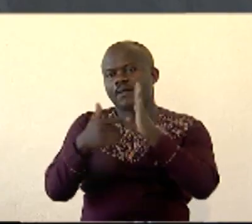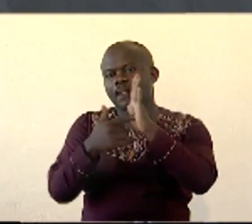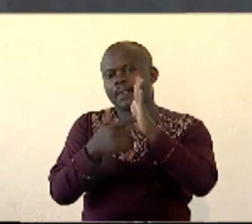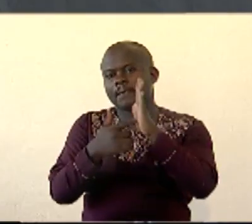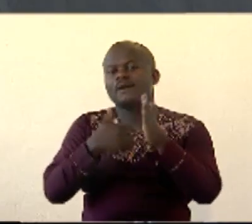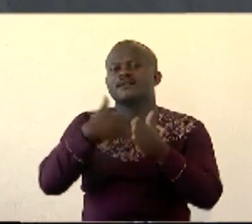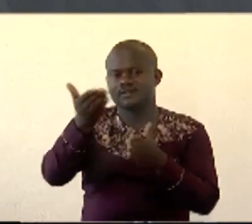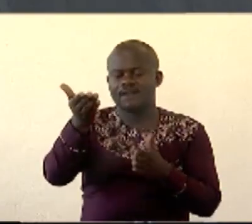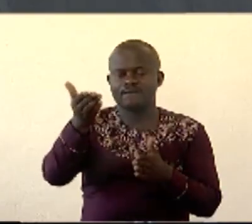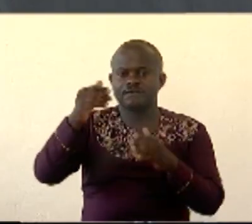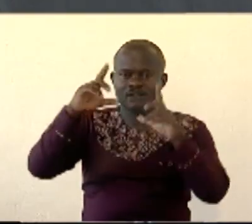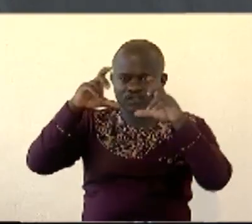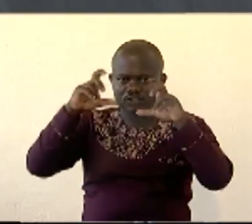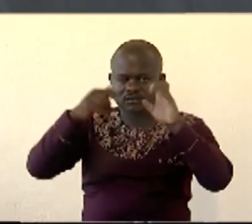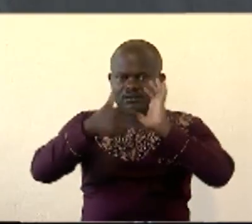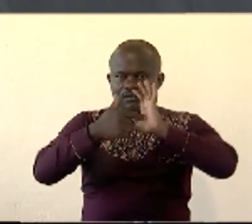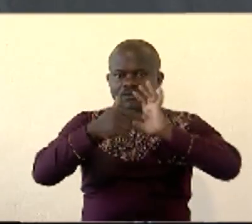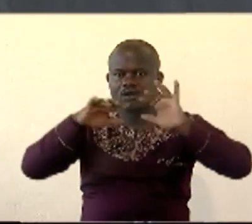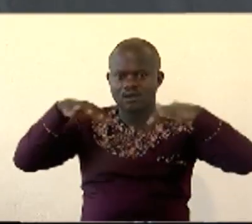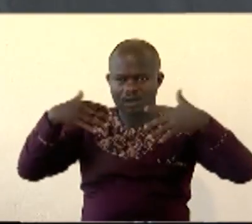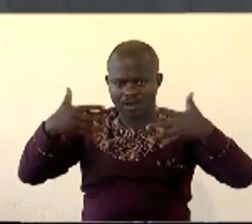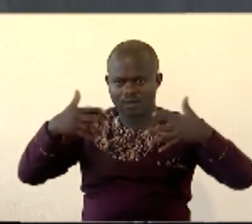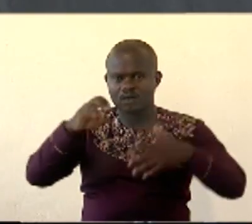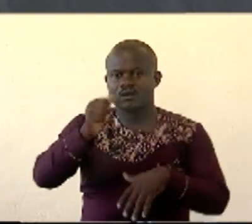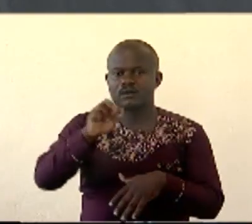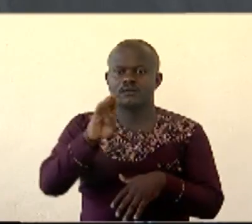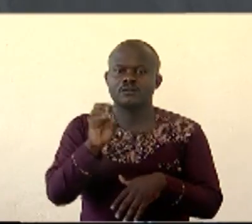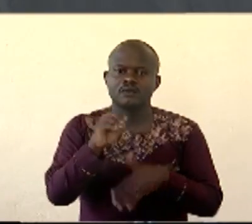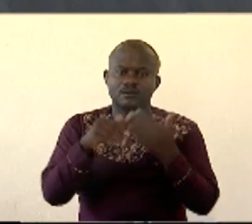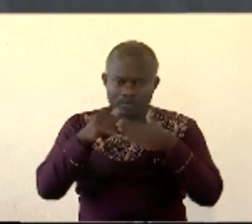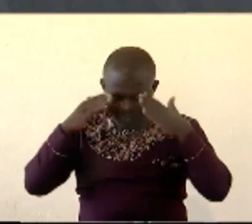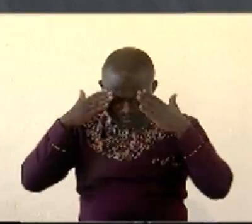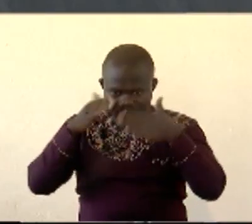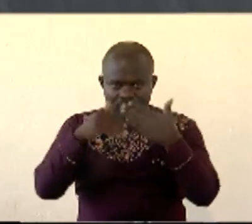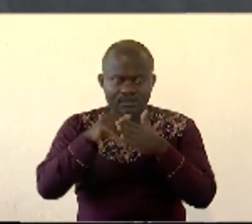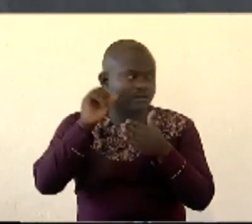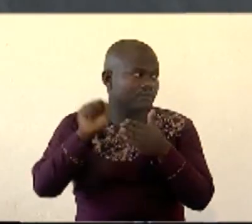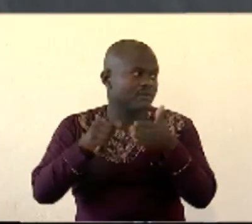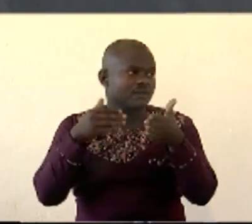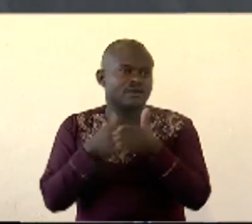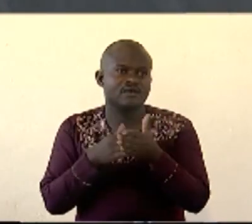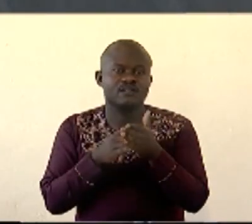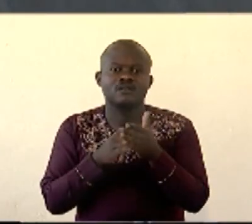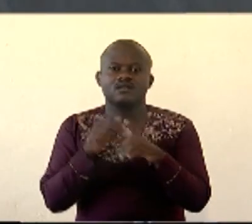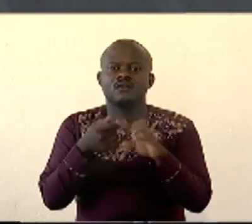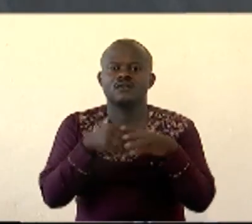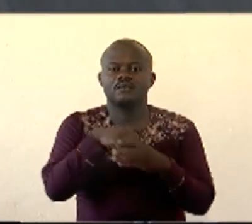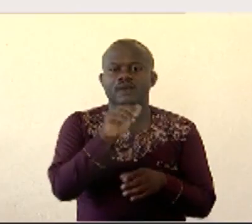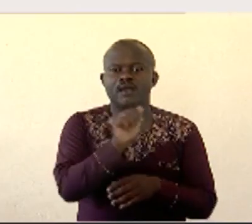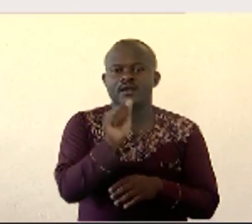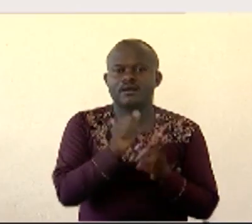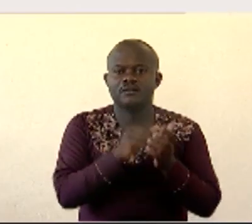have the chart, the diagram that shows how carbon dioxide concentration can be a limiting factor. From A up to B